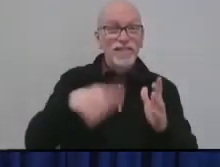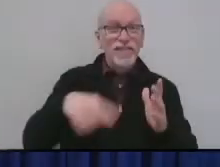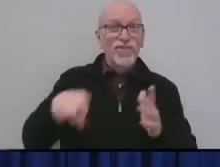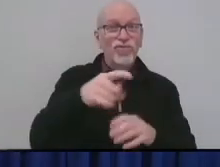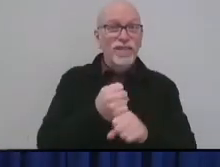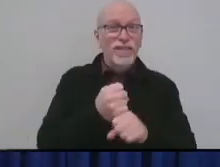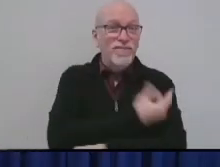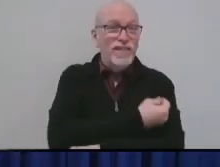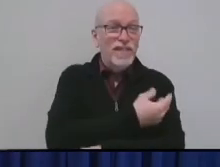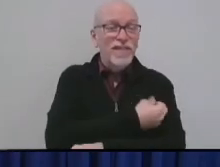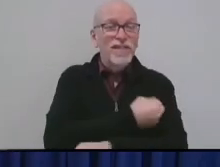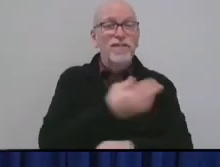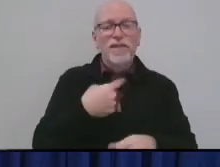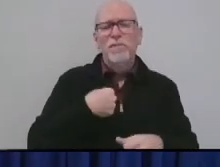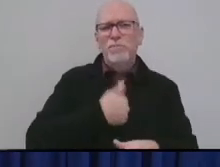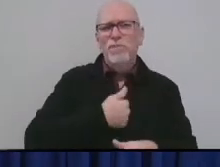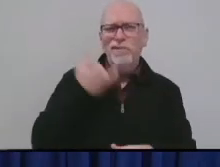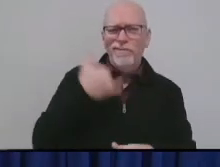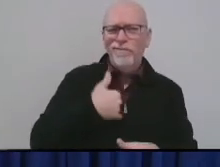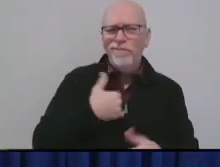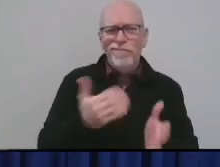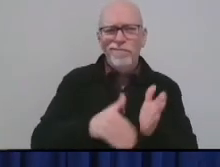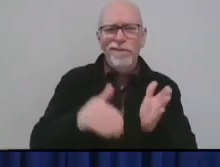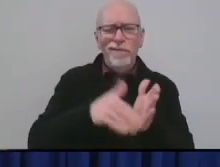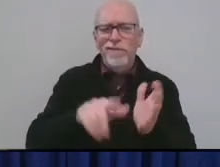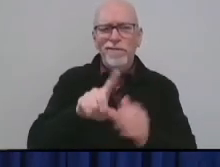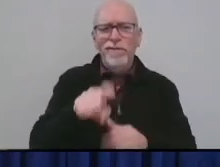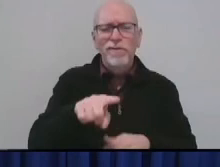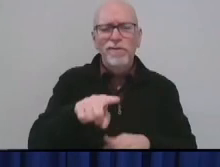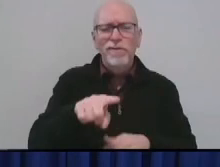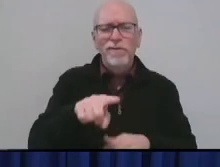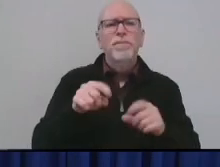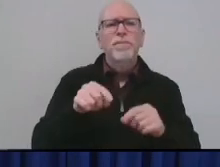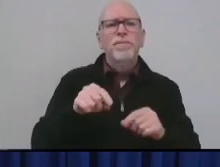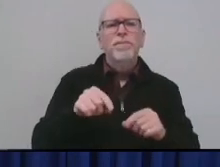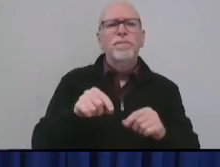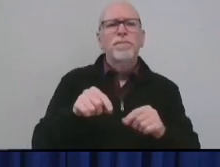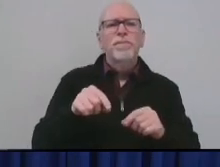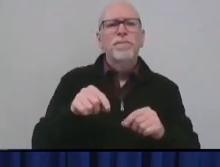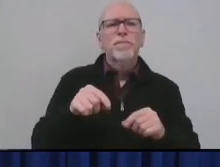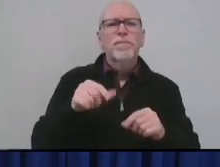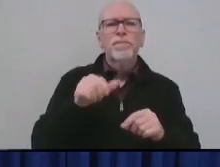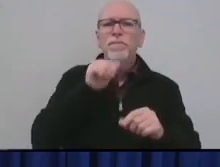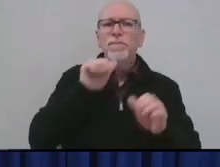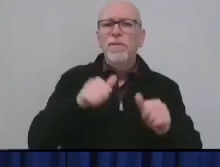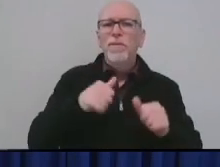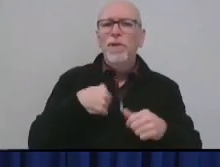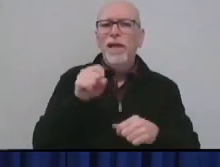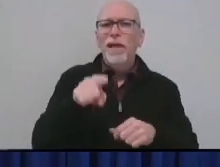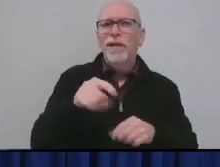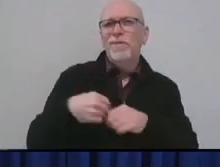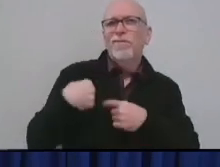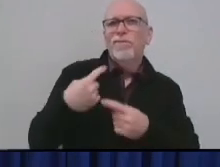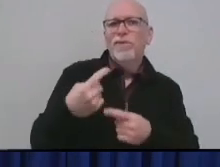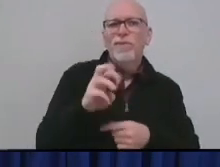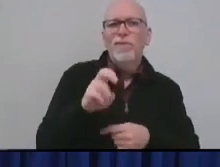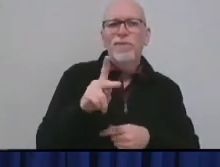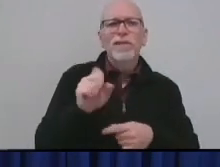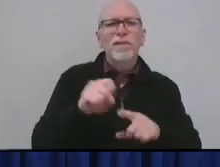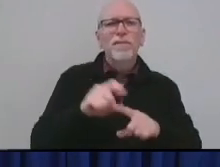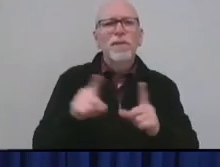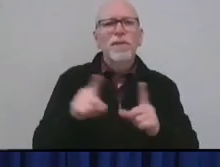This is a repeat question, but haven't been able to ask it in recent weeks. But I know